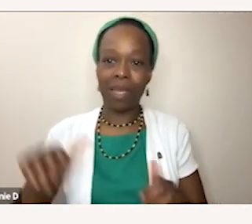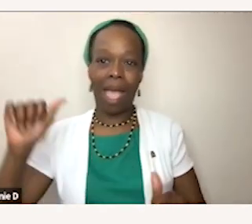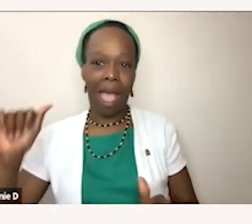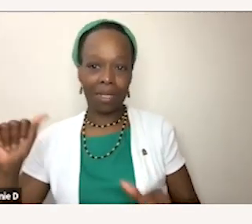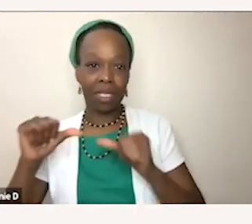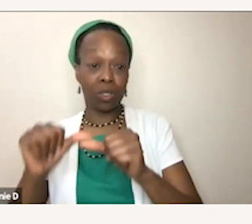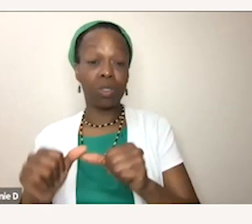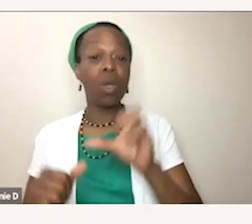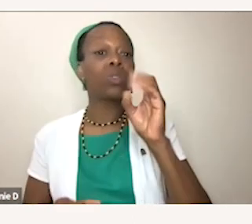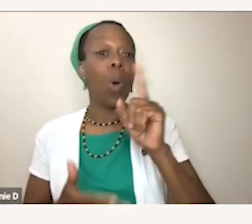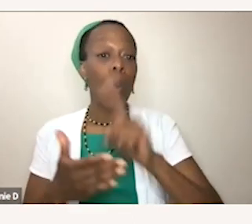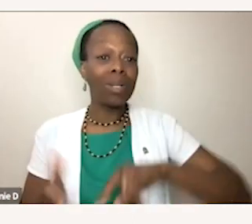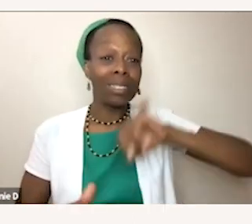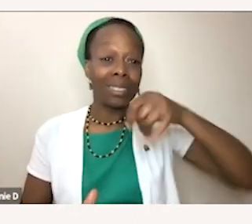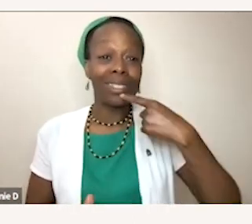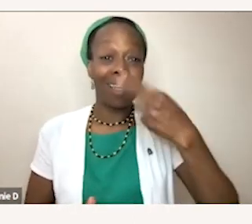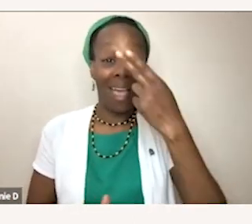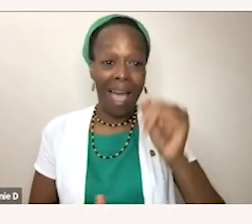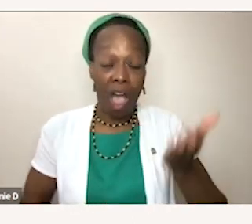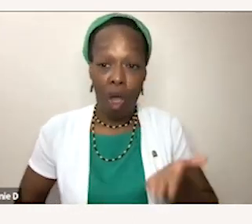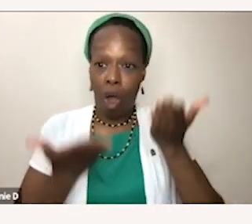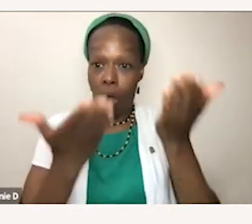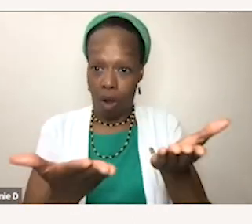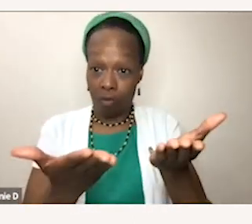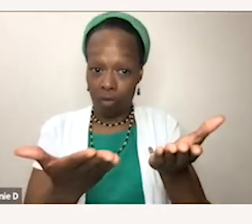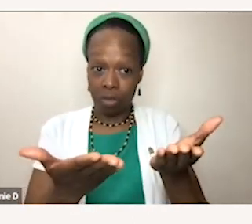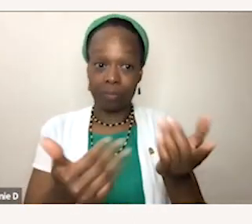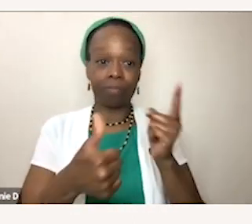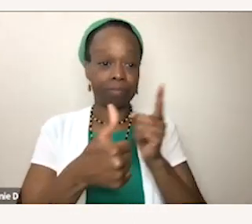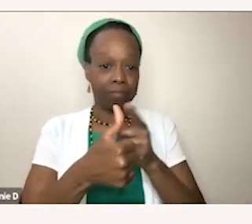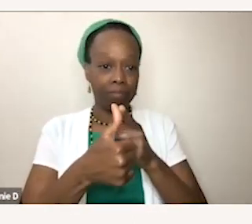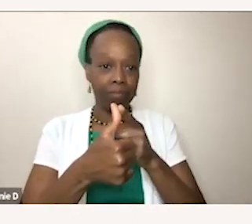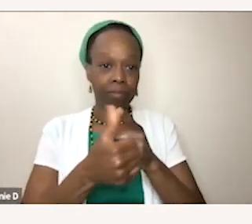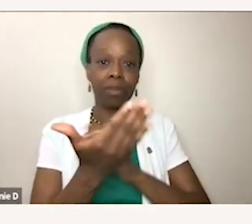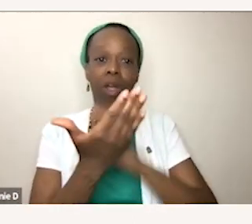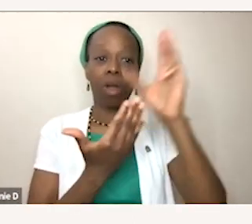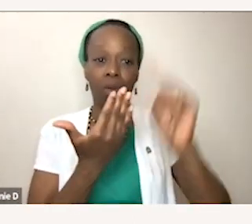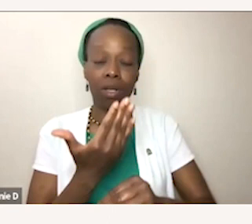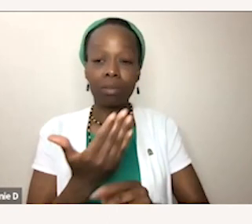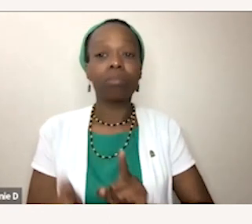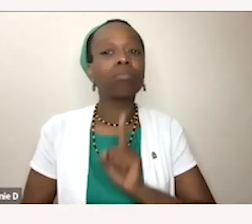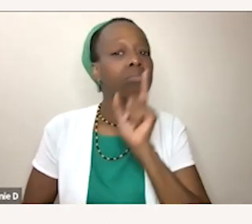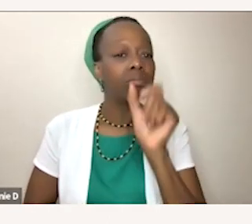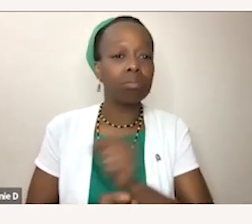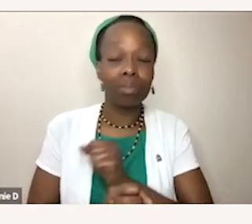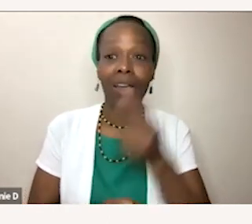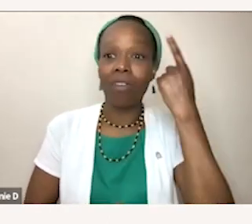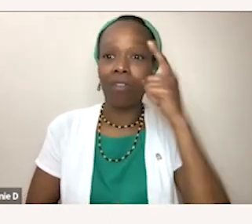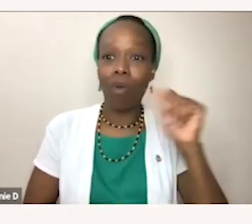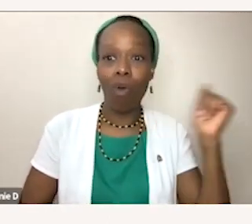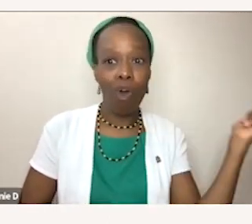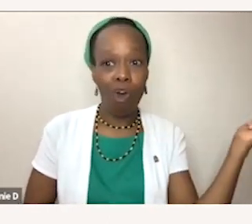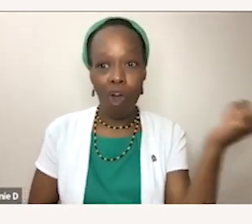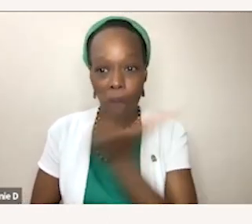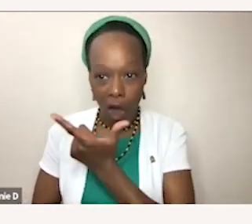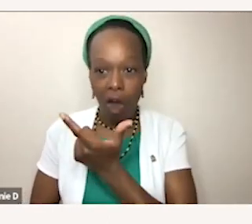So what does Just Say Hi offer? We offer a curriculum that truly is for all